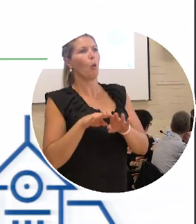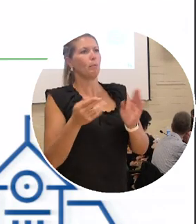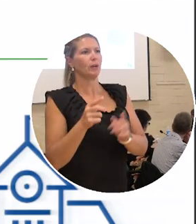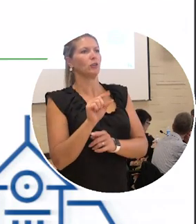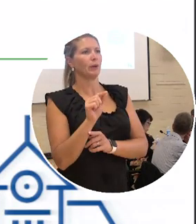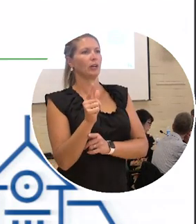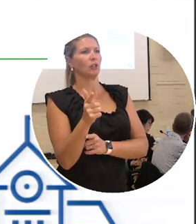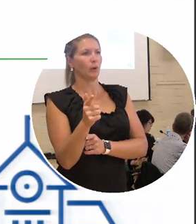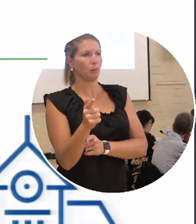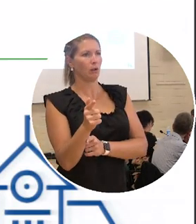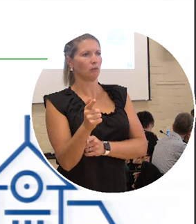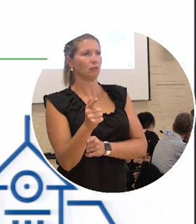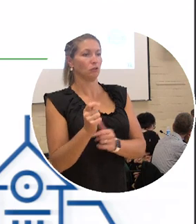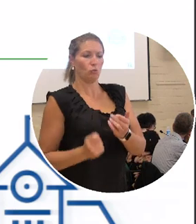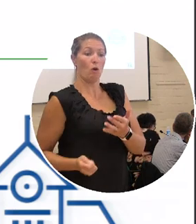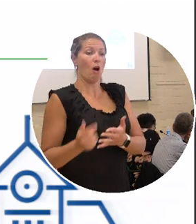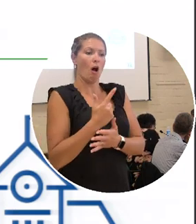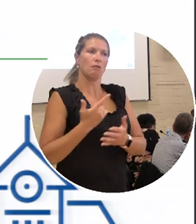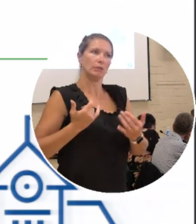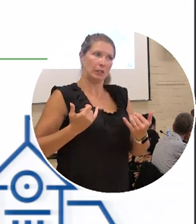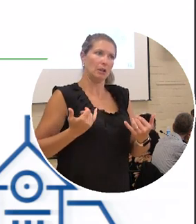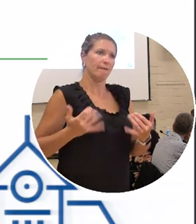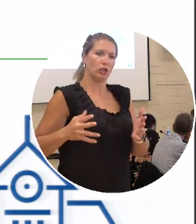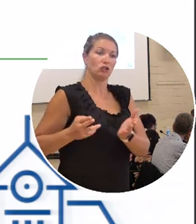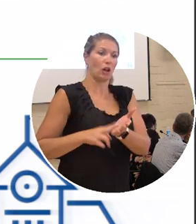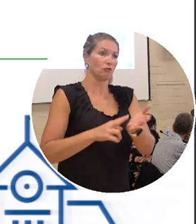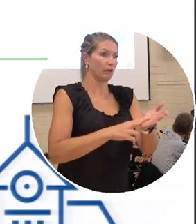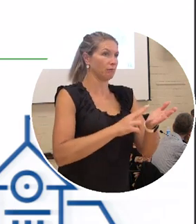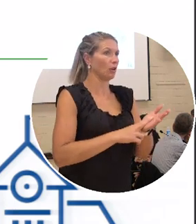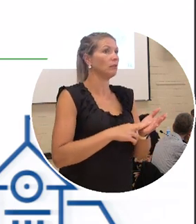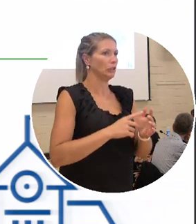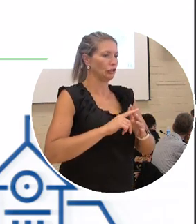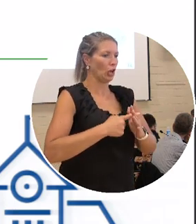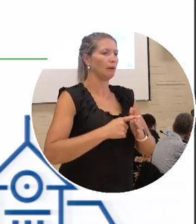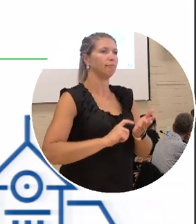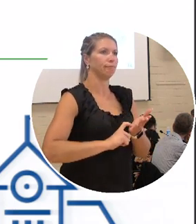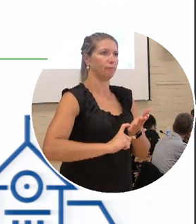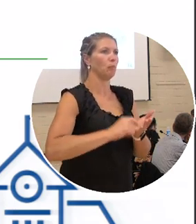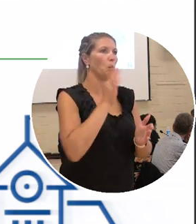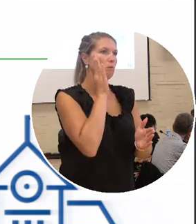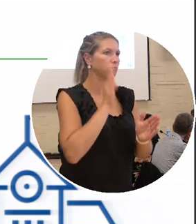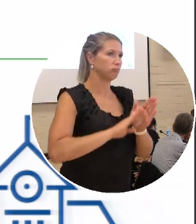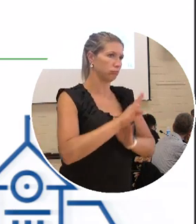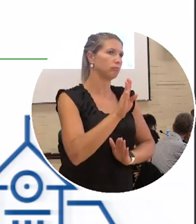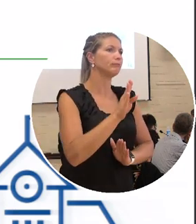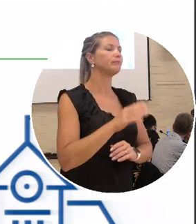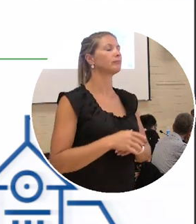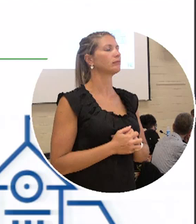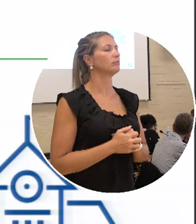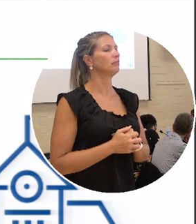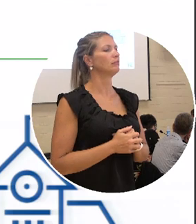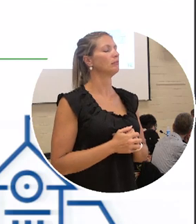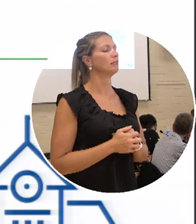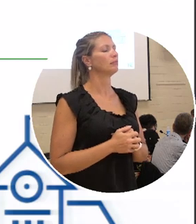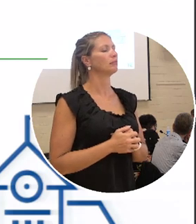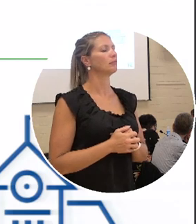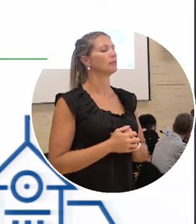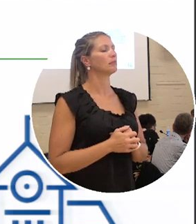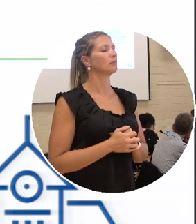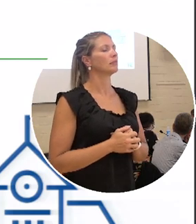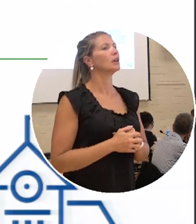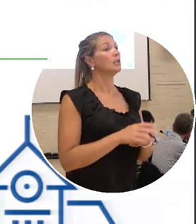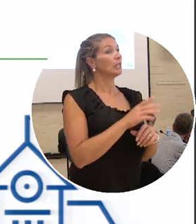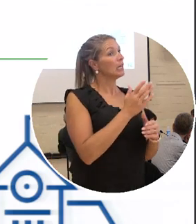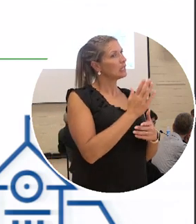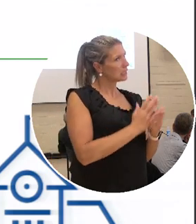Just to close on infrastructure for a minute, we often get this question from you, and it's important to report. We're moving these properties. Some of